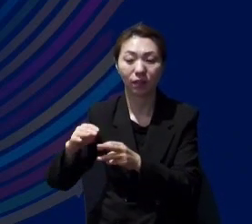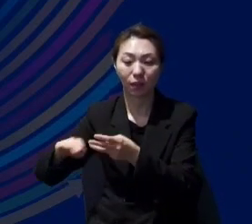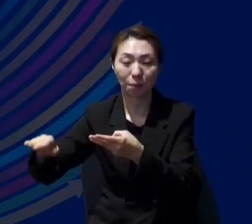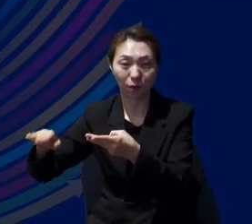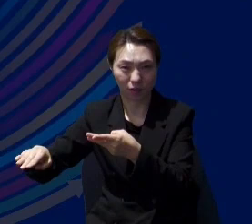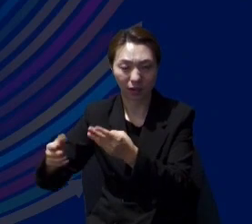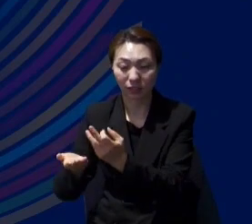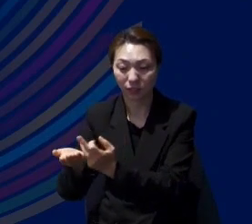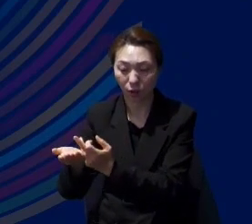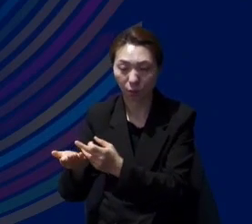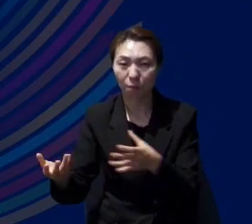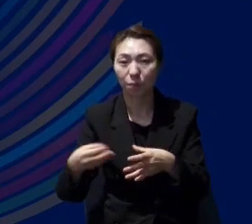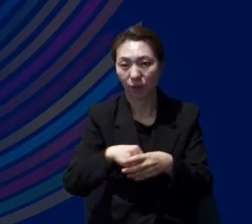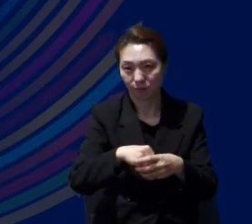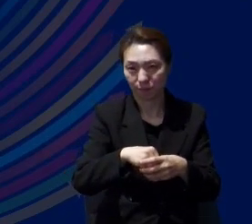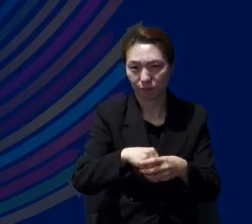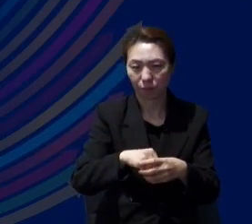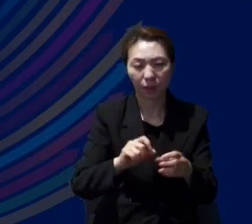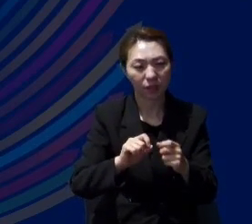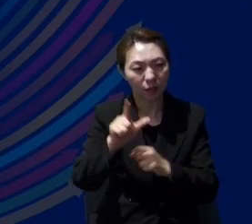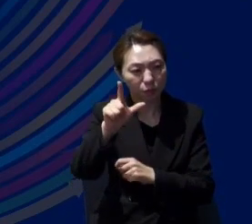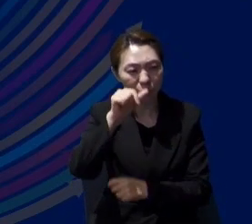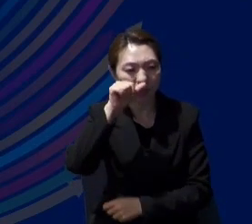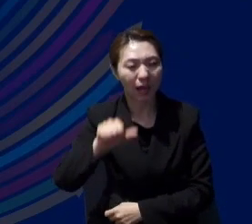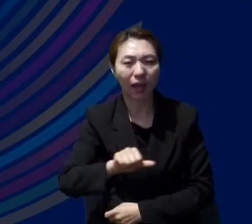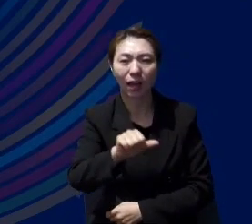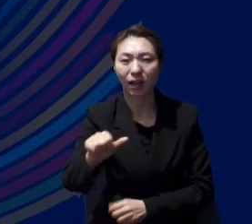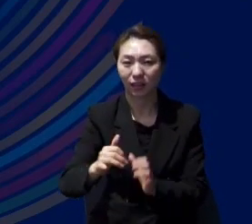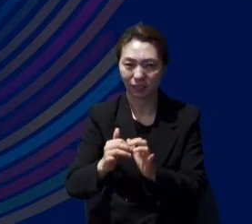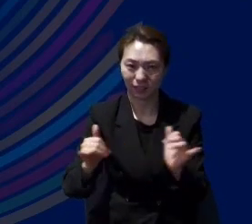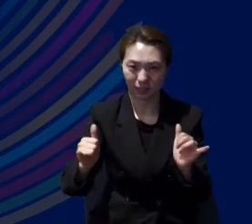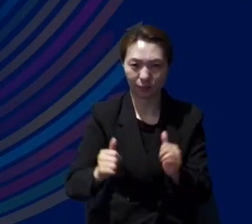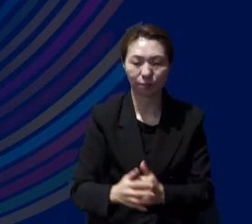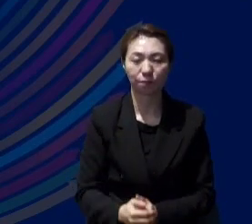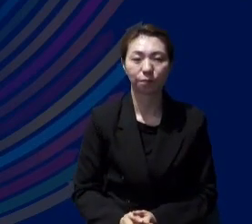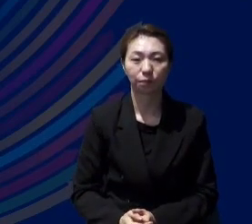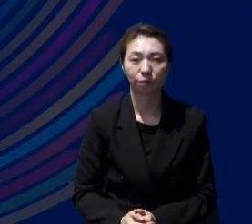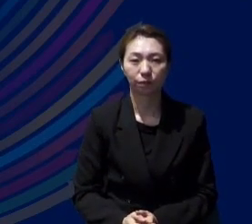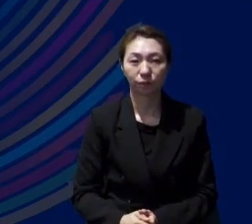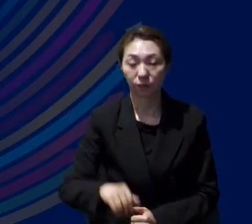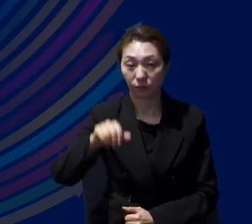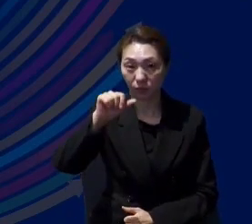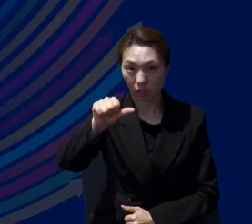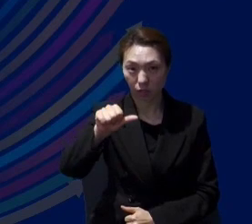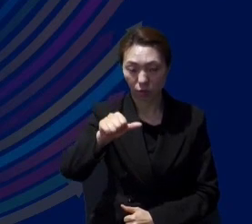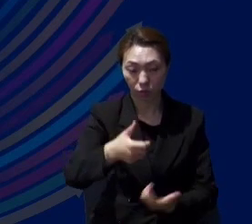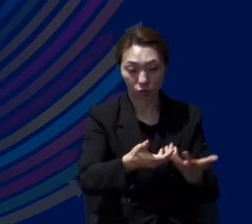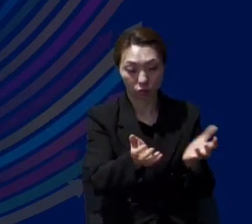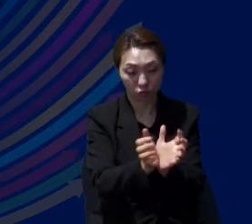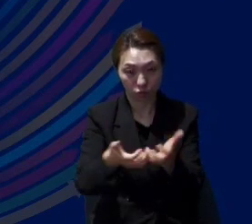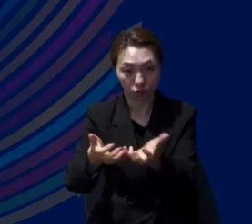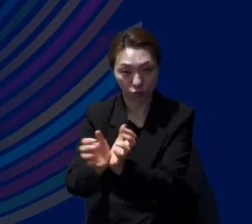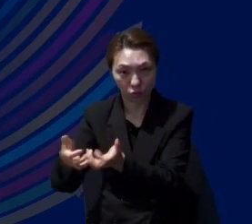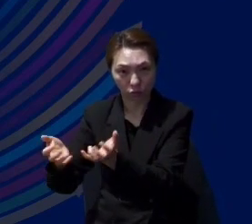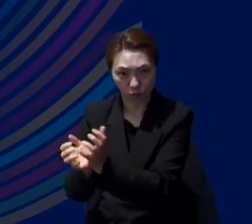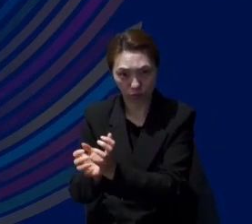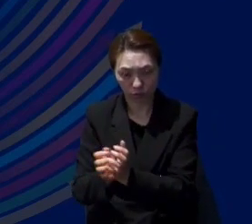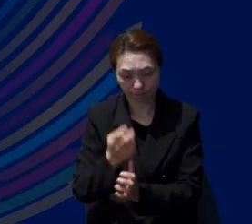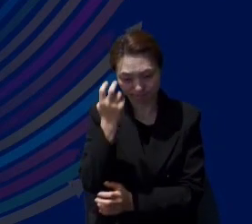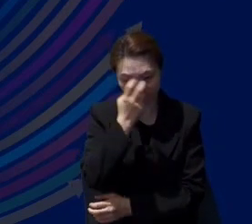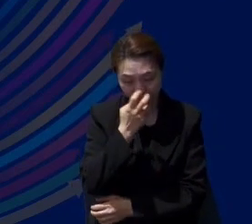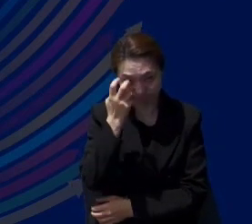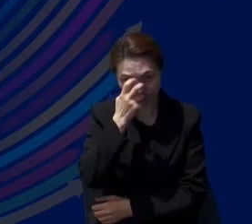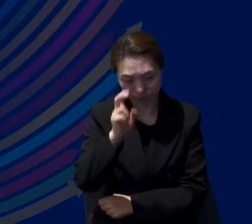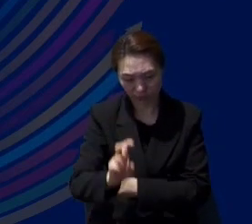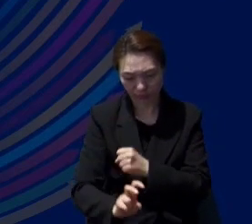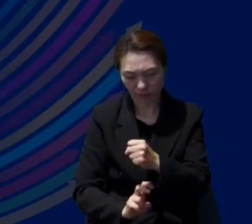So we have these 5 racial and ethnic groups. We have 20 years in the analysis currently, so it's from 2000 to 2019. We are presently working on expanding